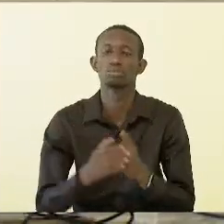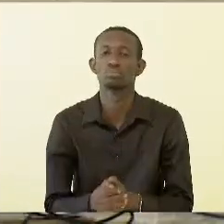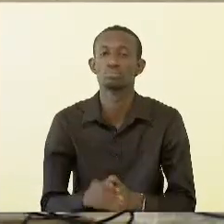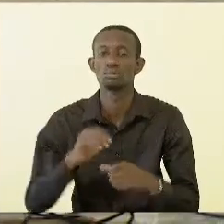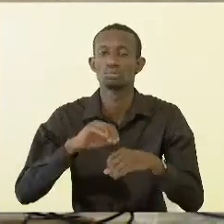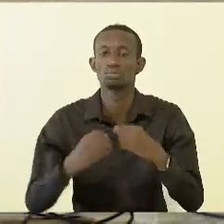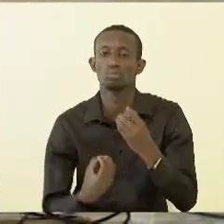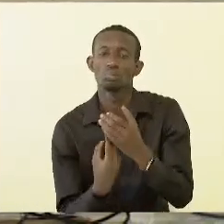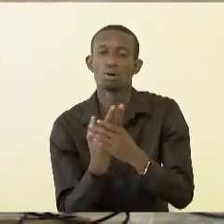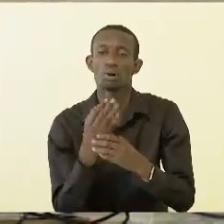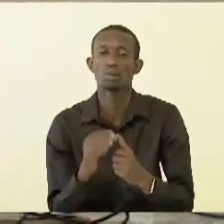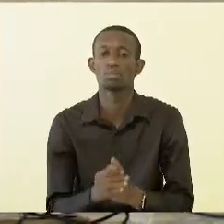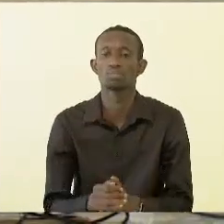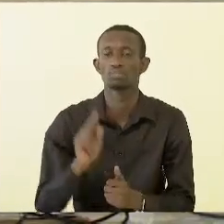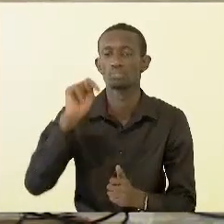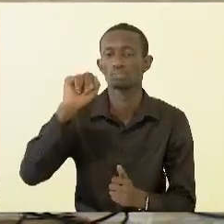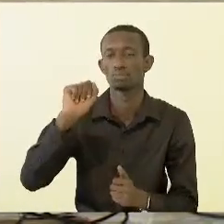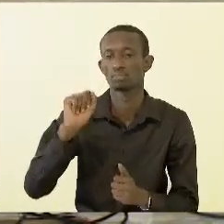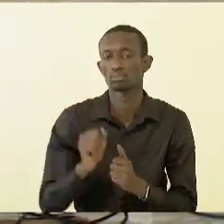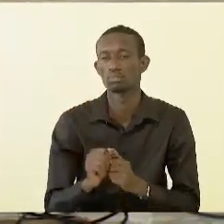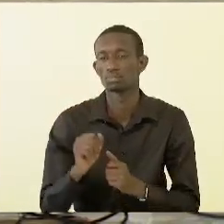give sodium chloride